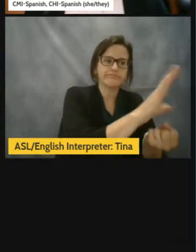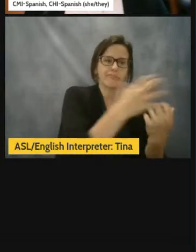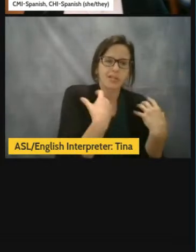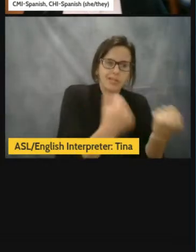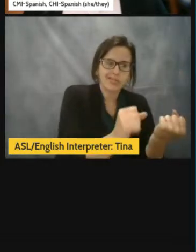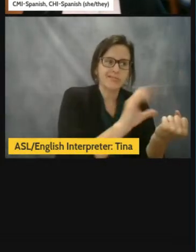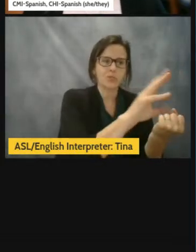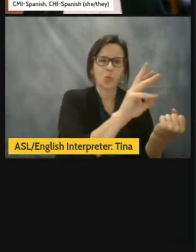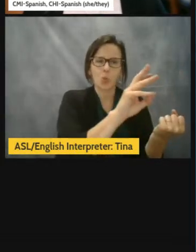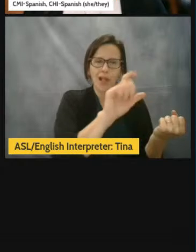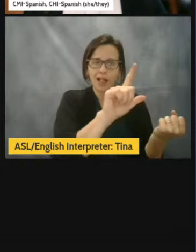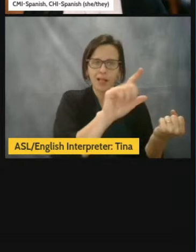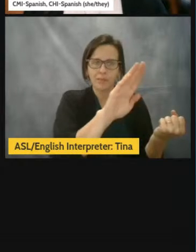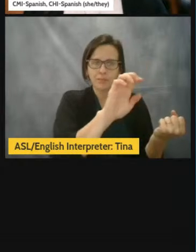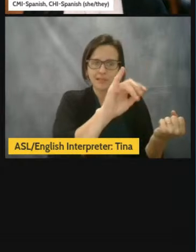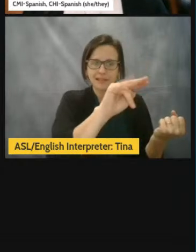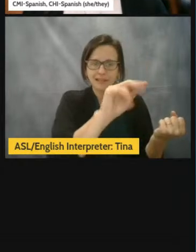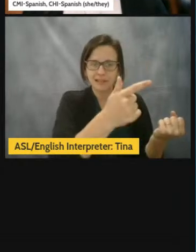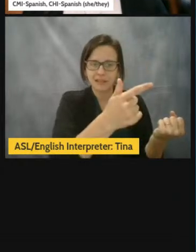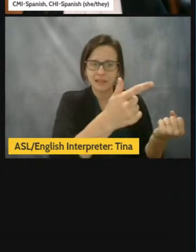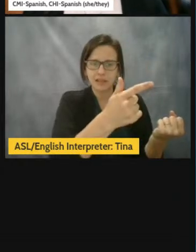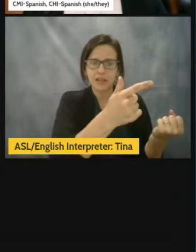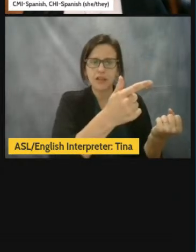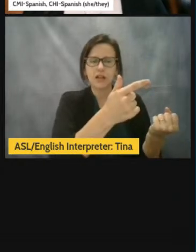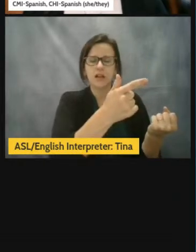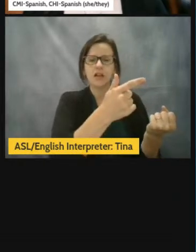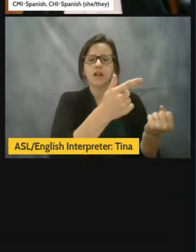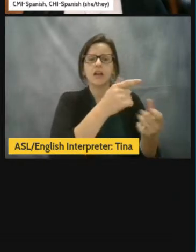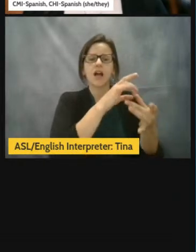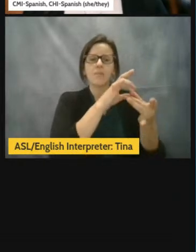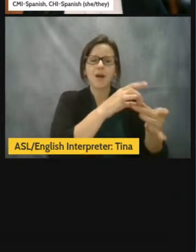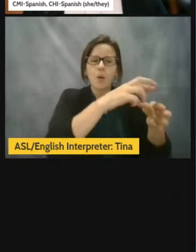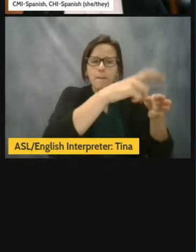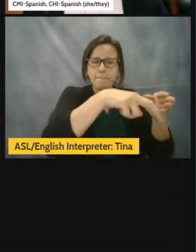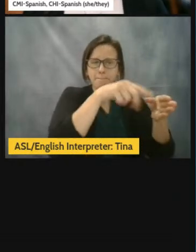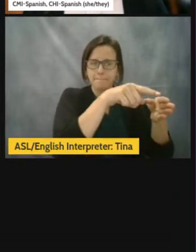and implies a more active role. Whereas non-maleficence